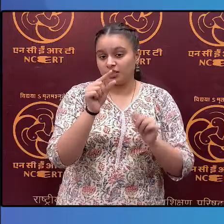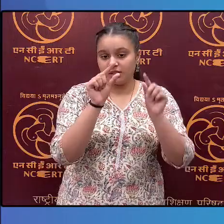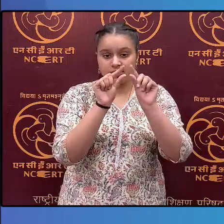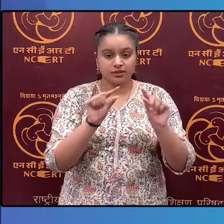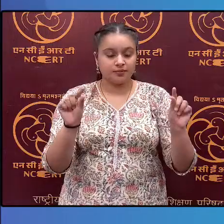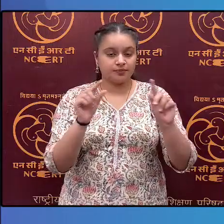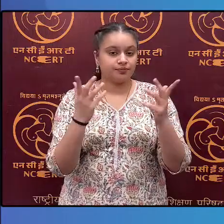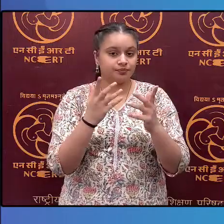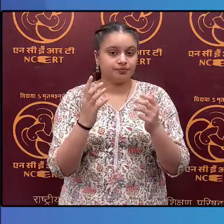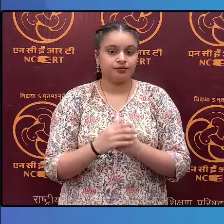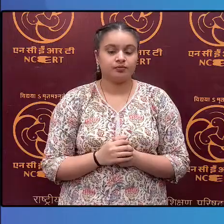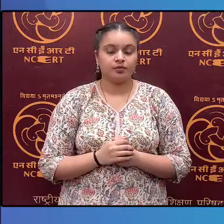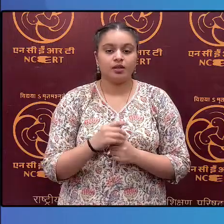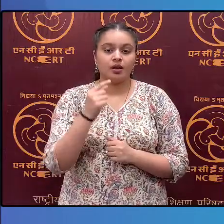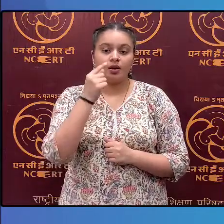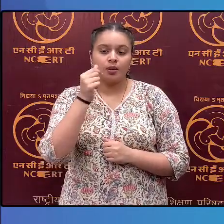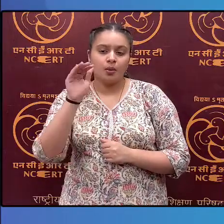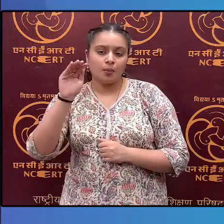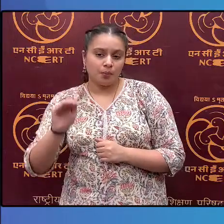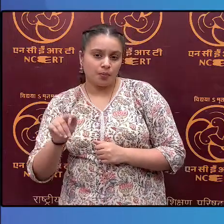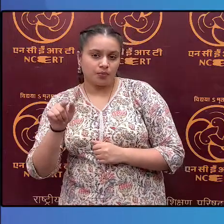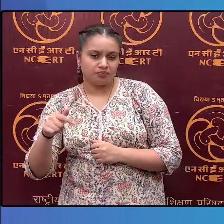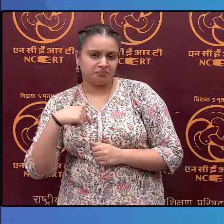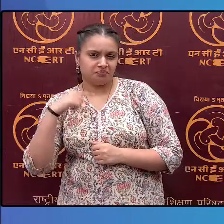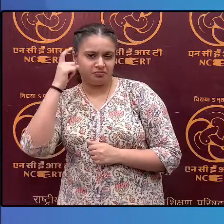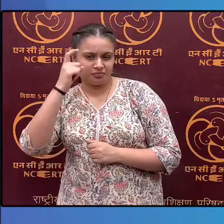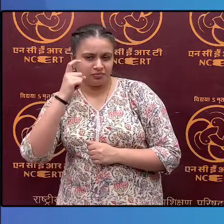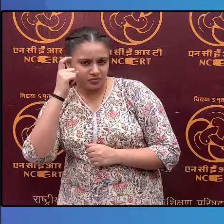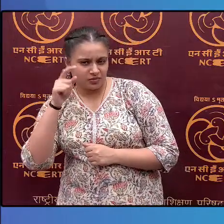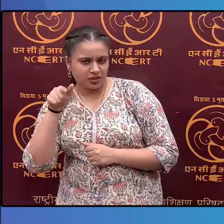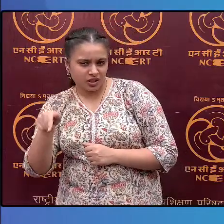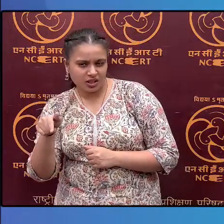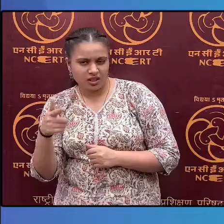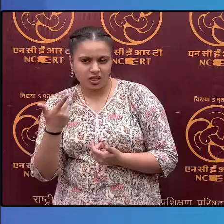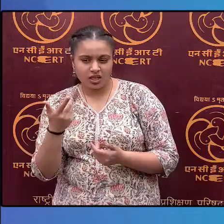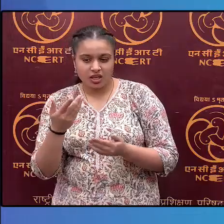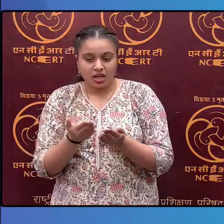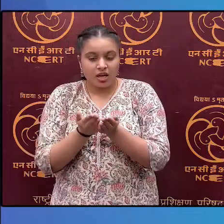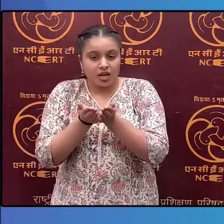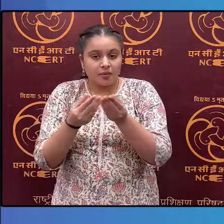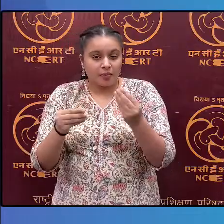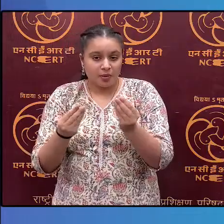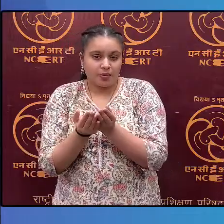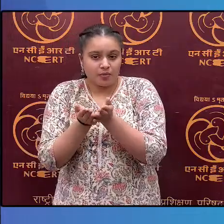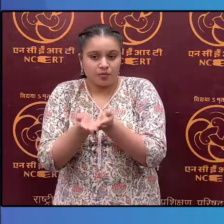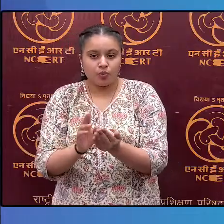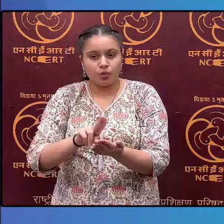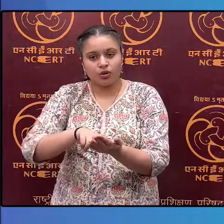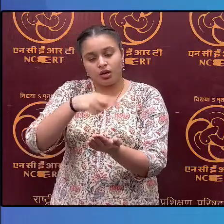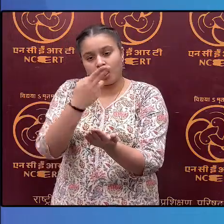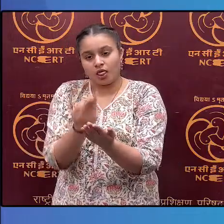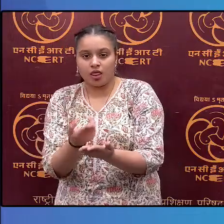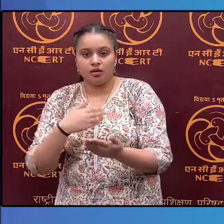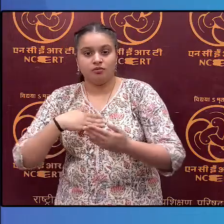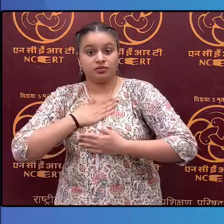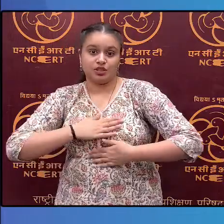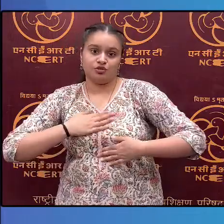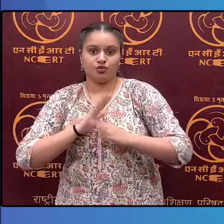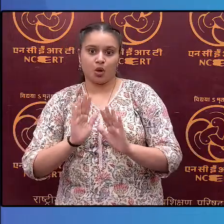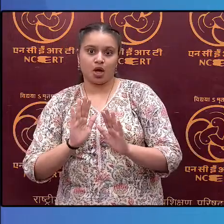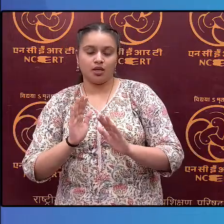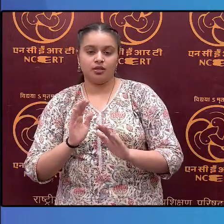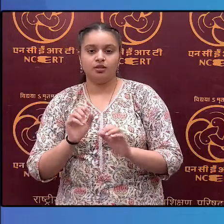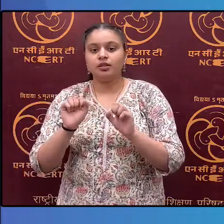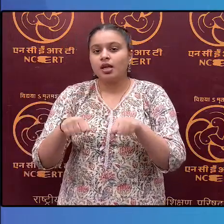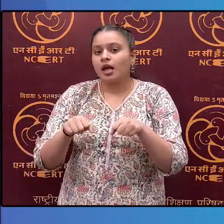have is, the boy thought it was fun to overturn paper boats. Yeah, I guess it's true. Yes,